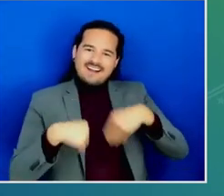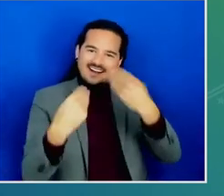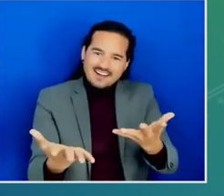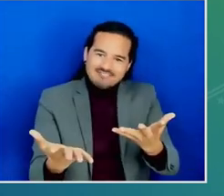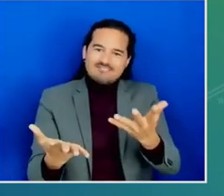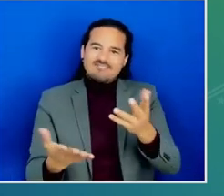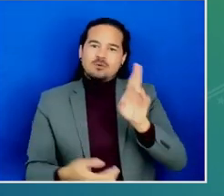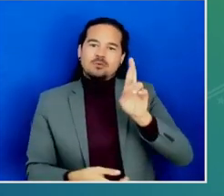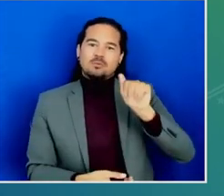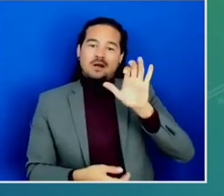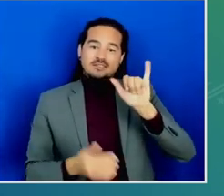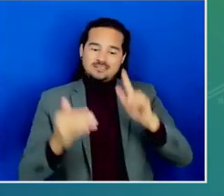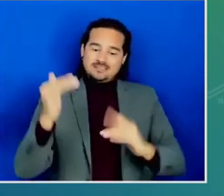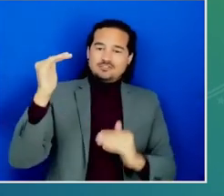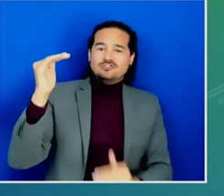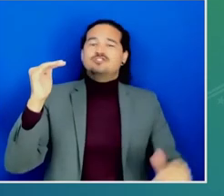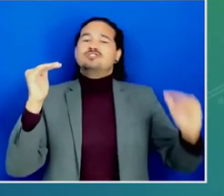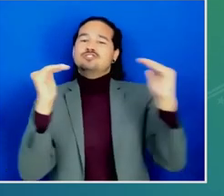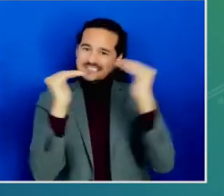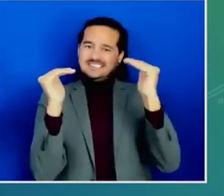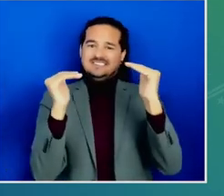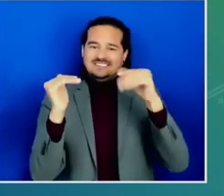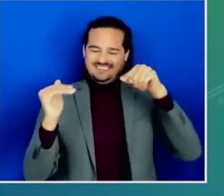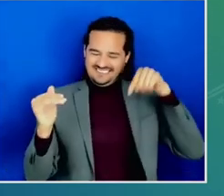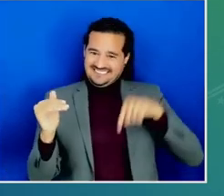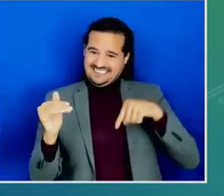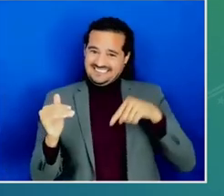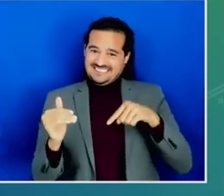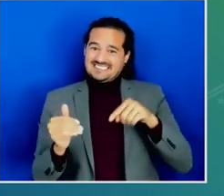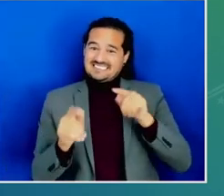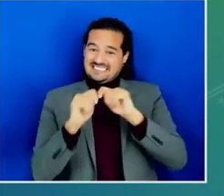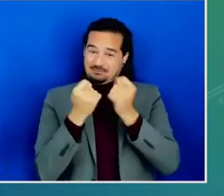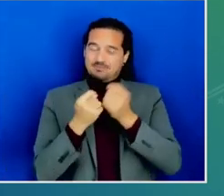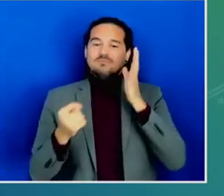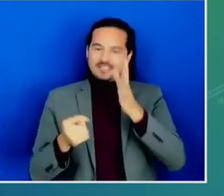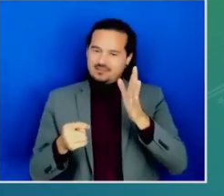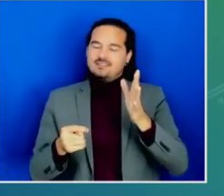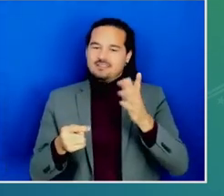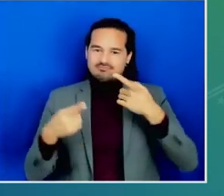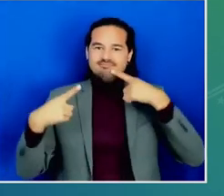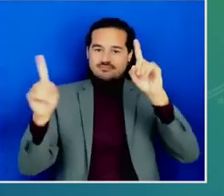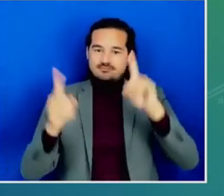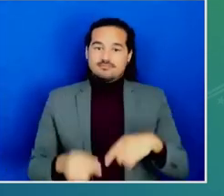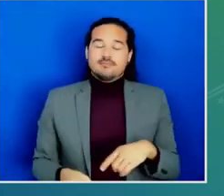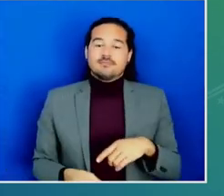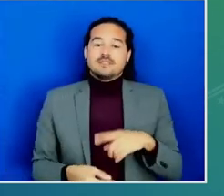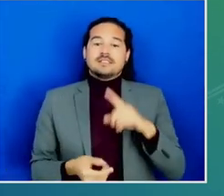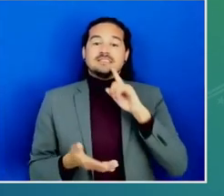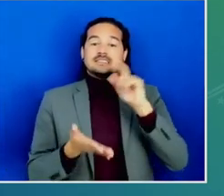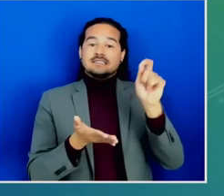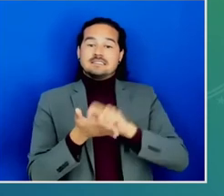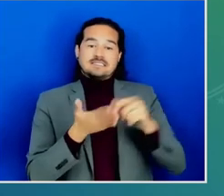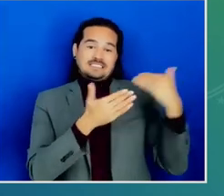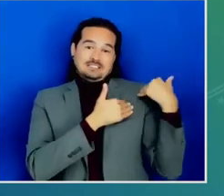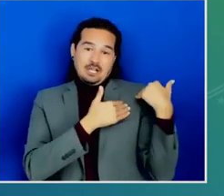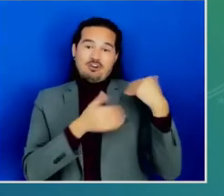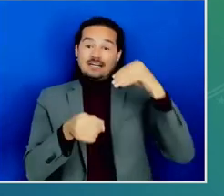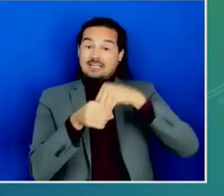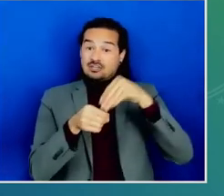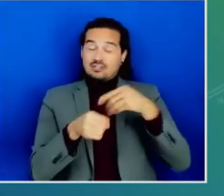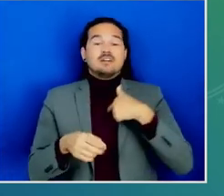actionable solutions. And the team's going to get it done. For the Secretary of Interior, I nominate Congresswoman Deb